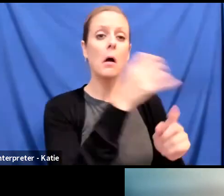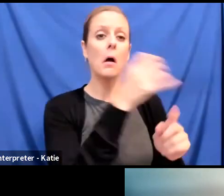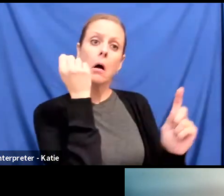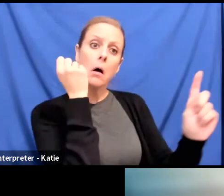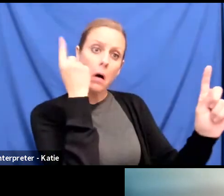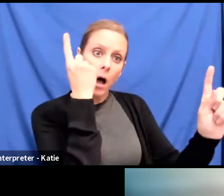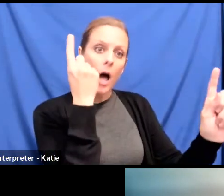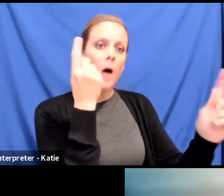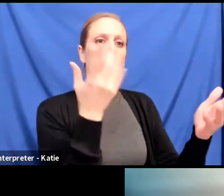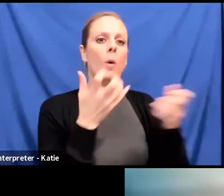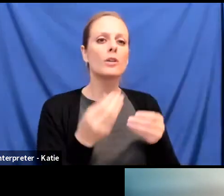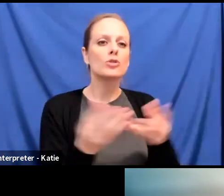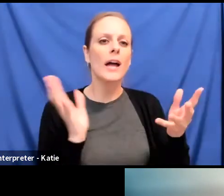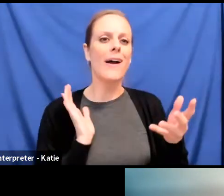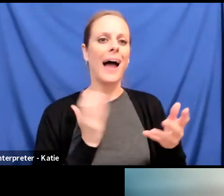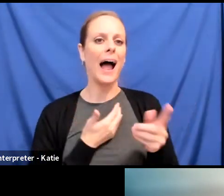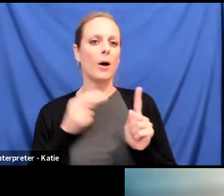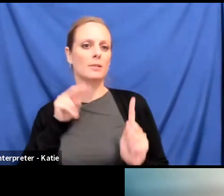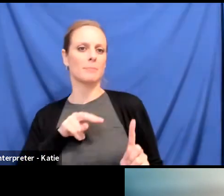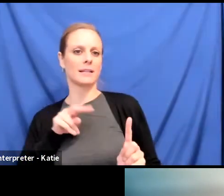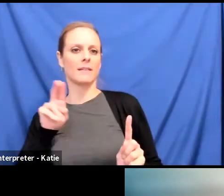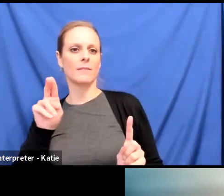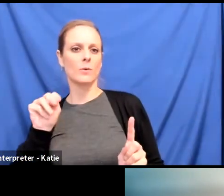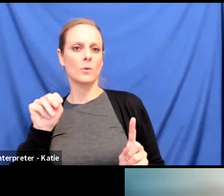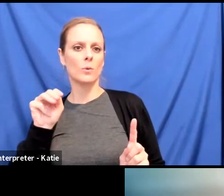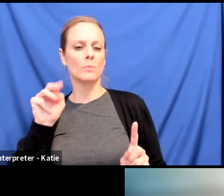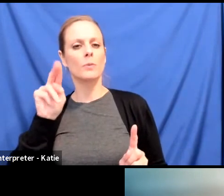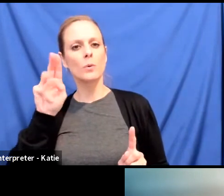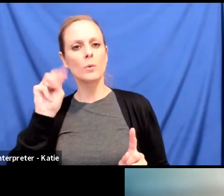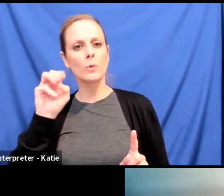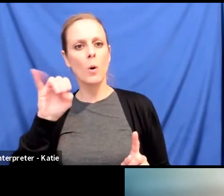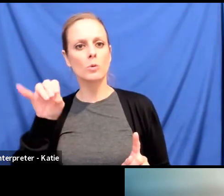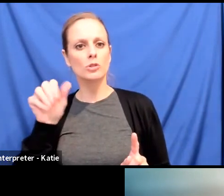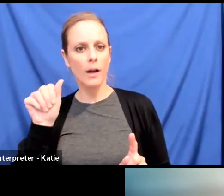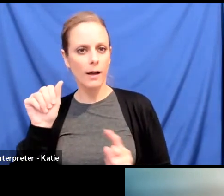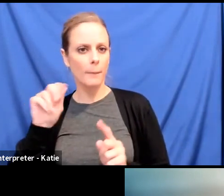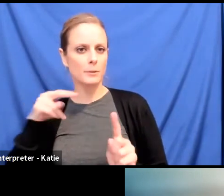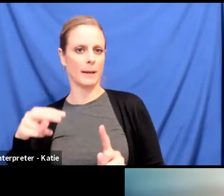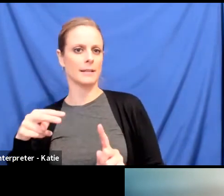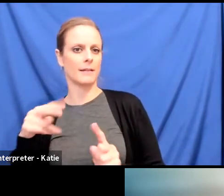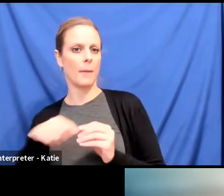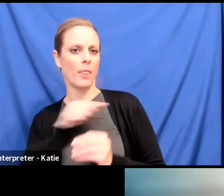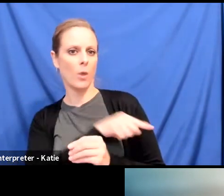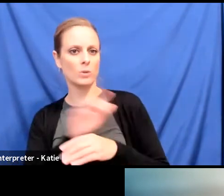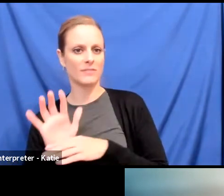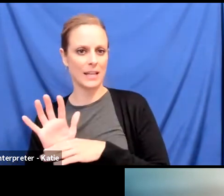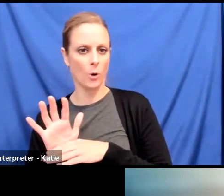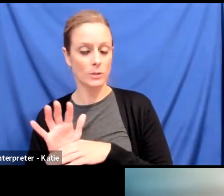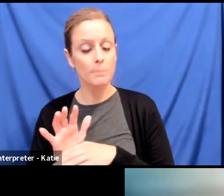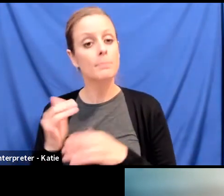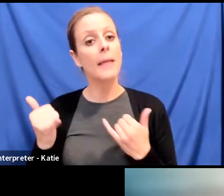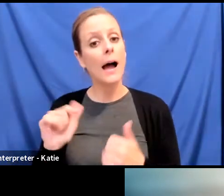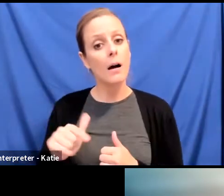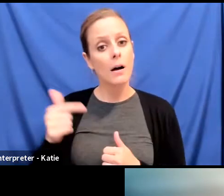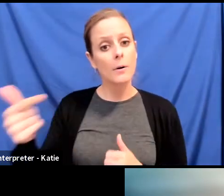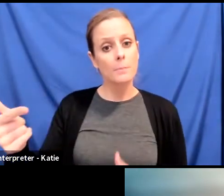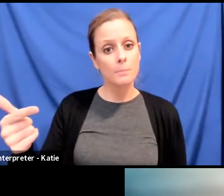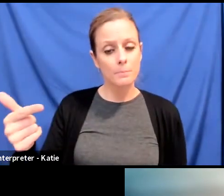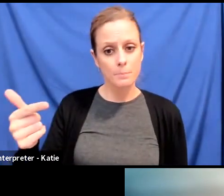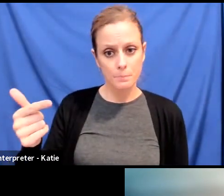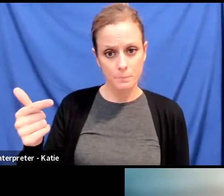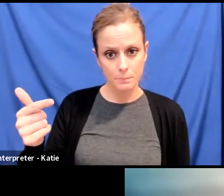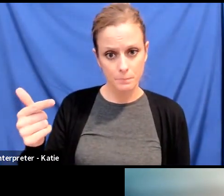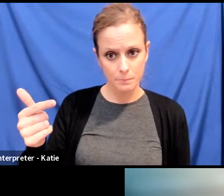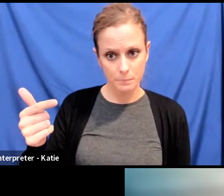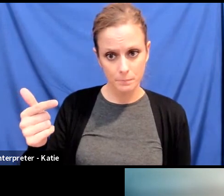videos. And then I want to invite Kanoa, who is one of our youth mobilizers, and he's going to talk a little bit about